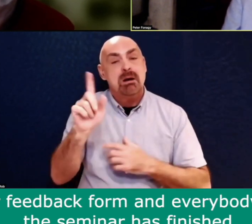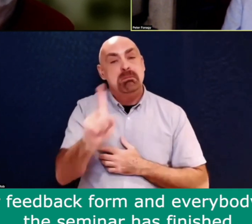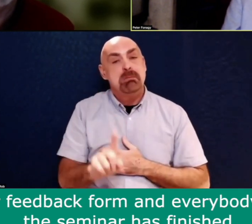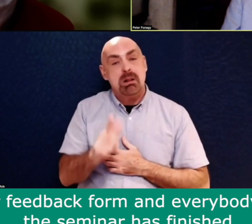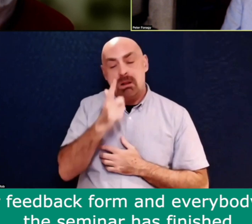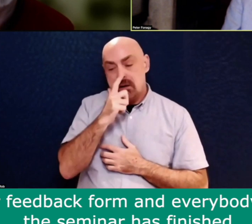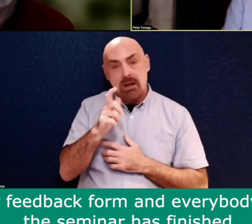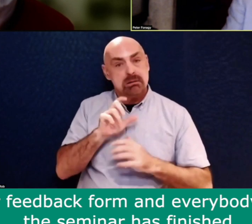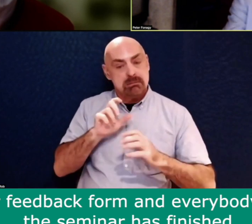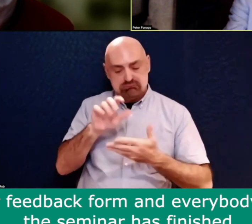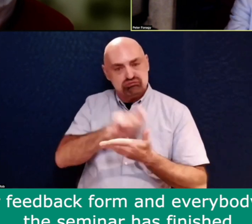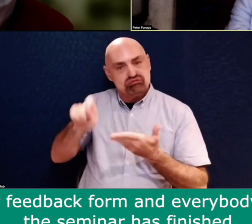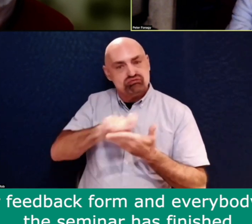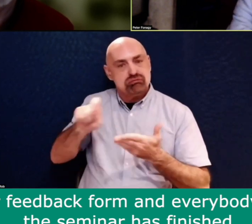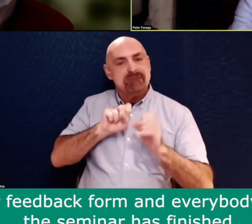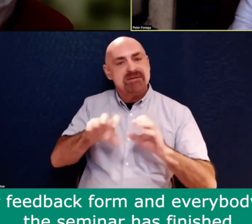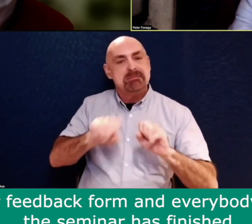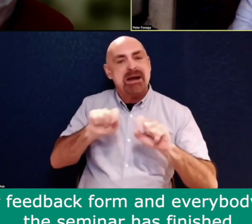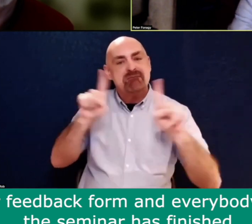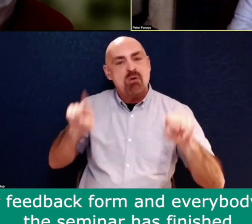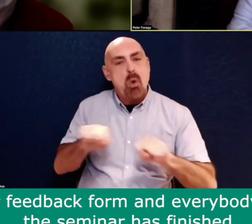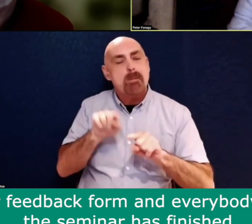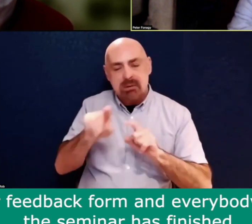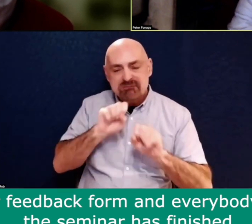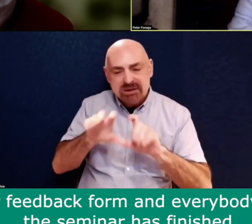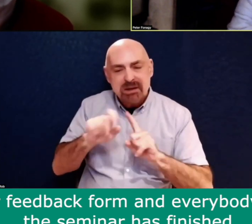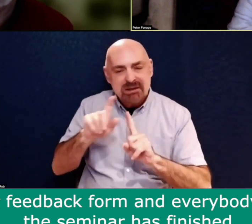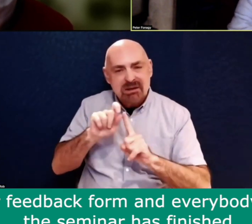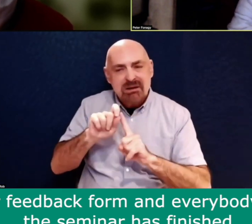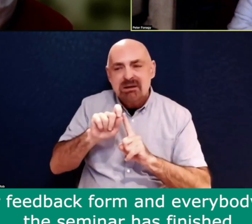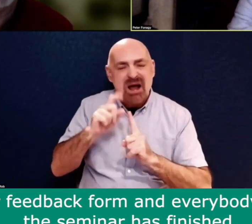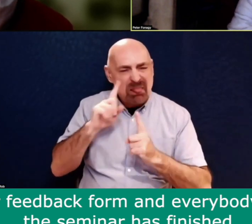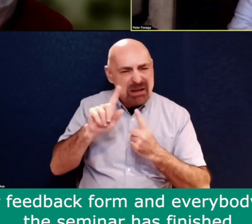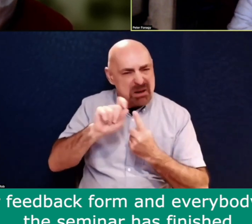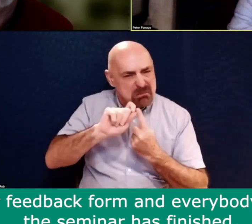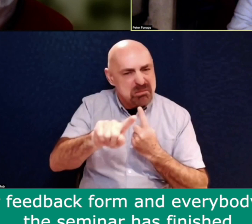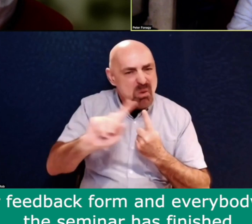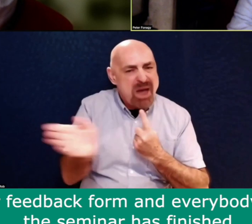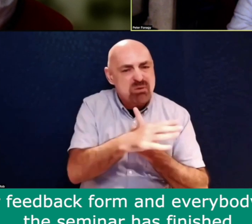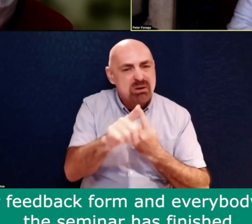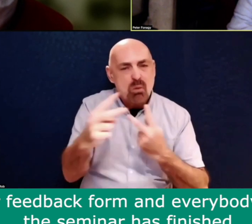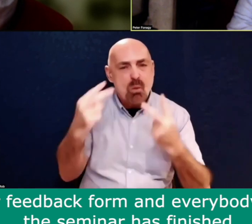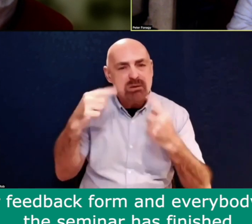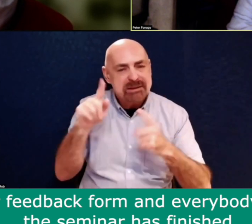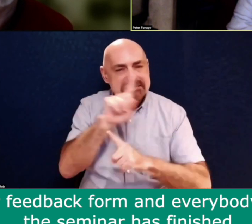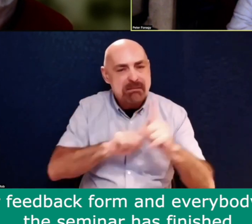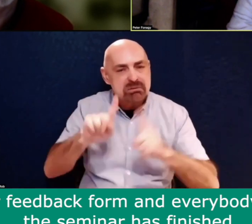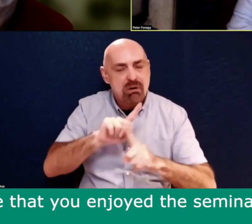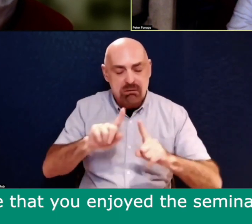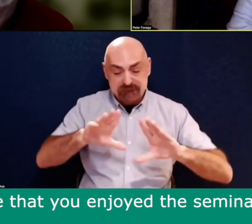their feedback form, and they'll be sent, everyone will be sent one once the seminar has